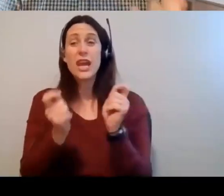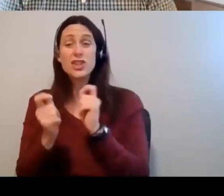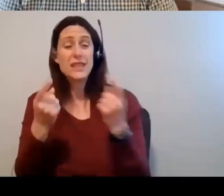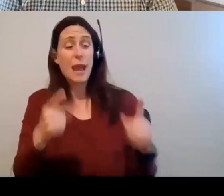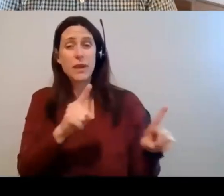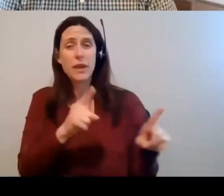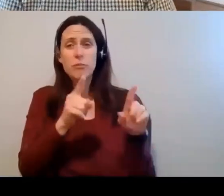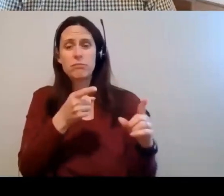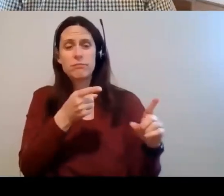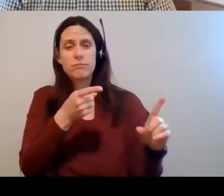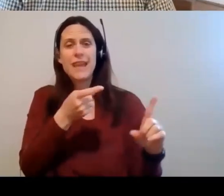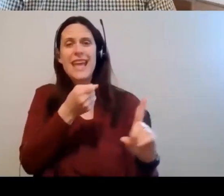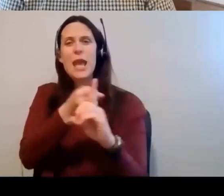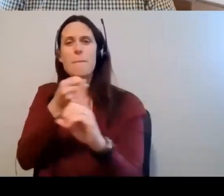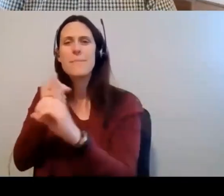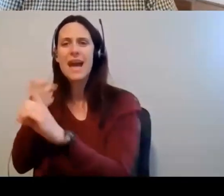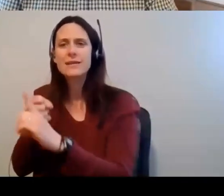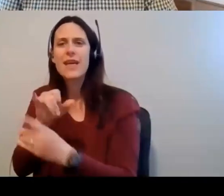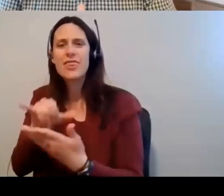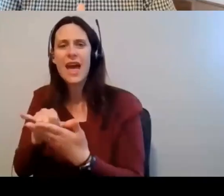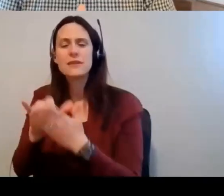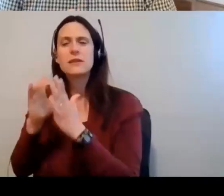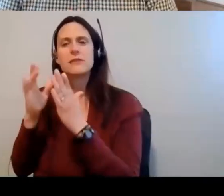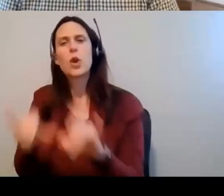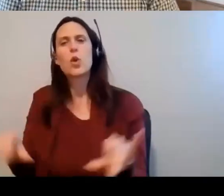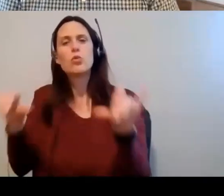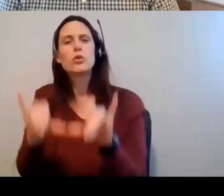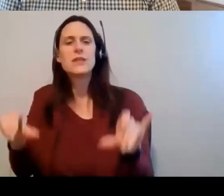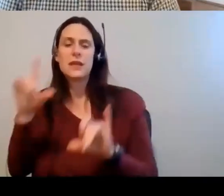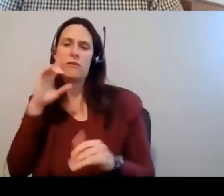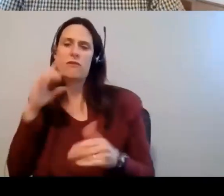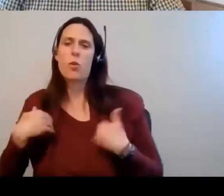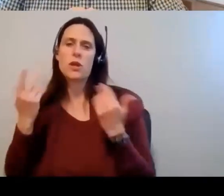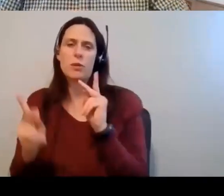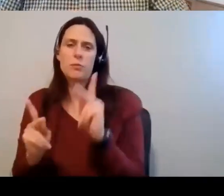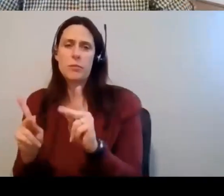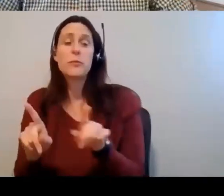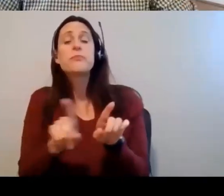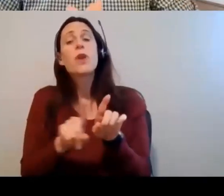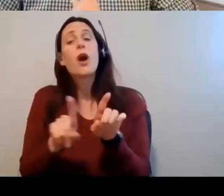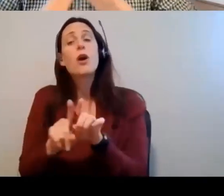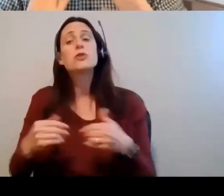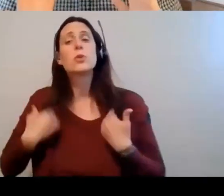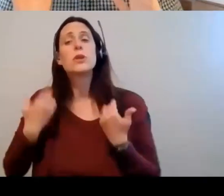the consistency of routine for young people. The other thing that they've struggled with is really